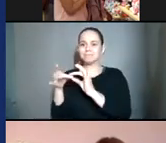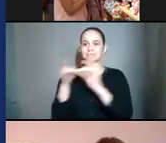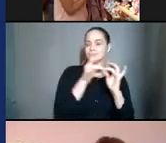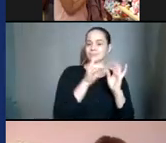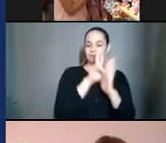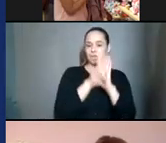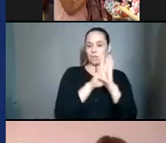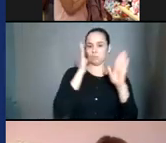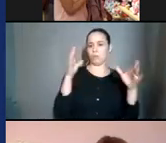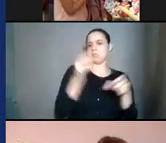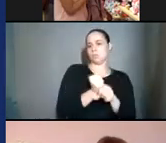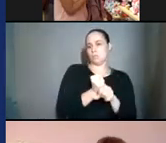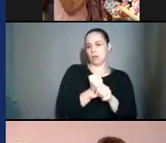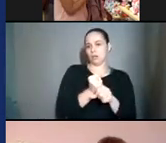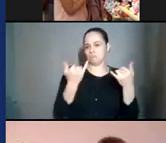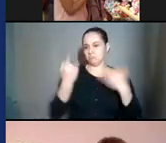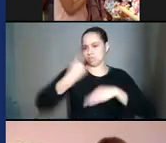has been presented today.